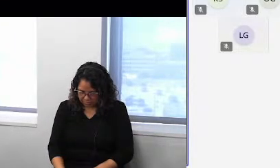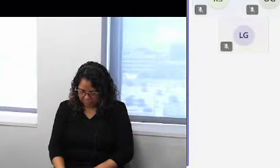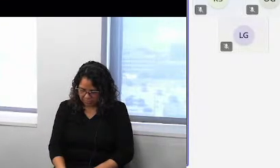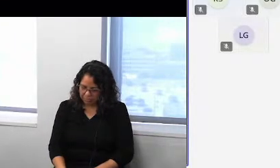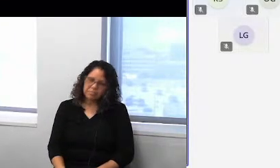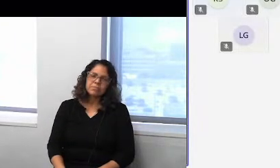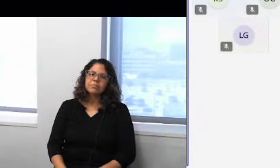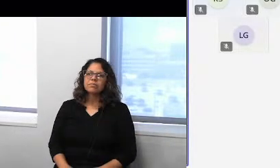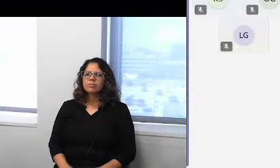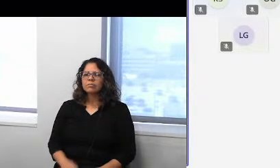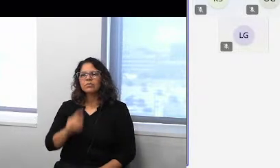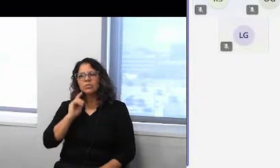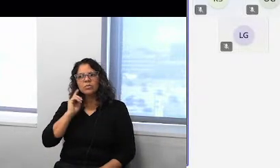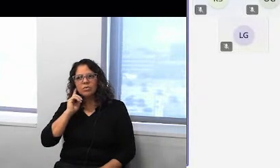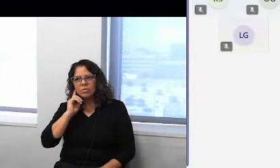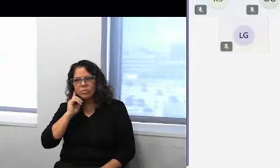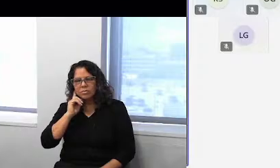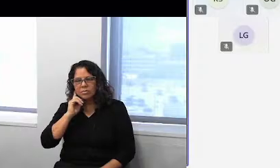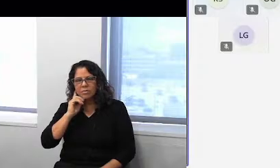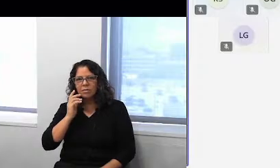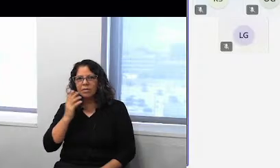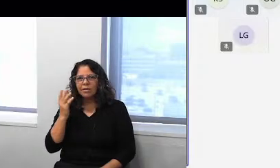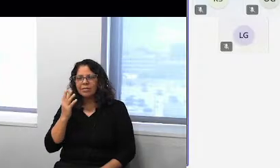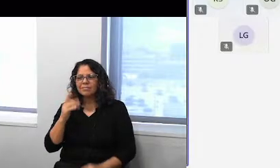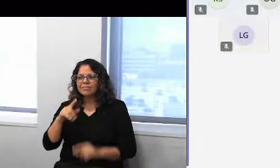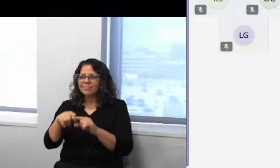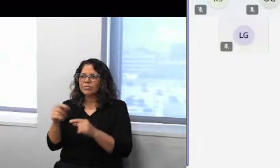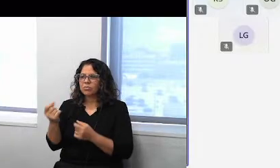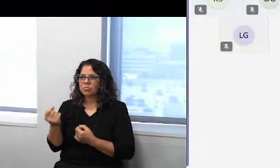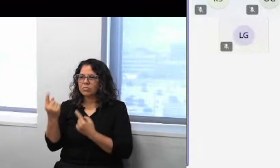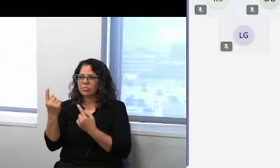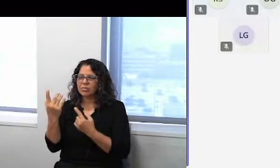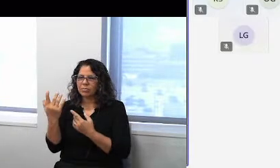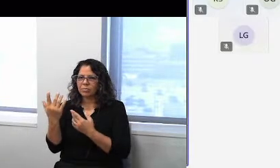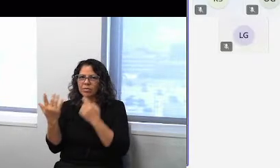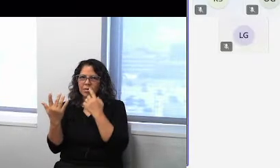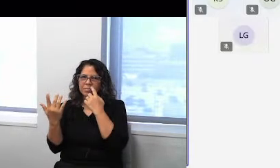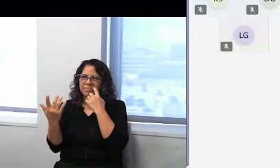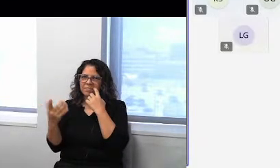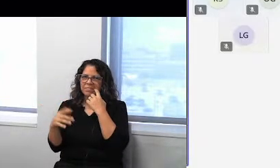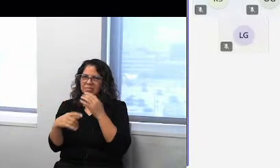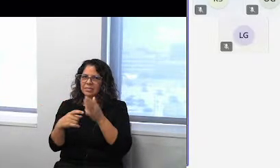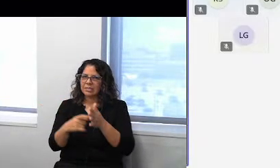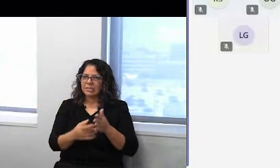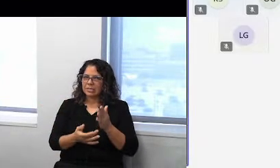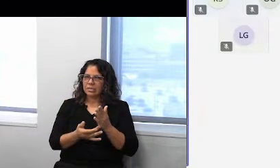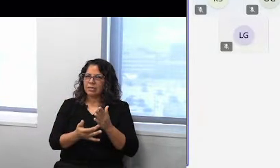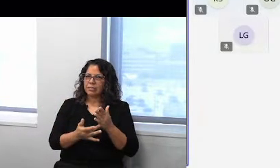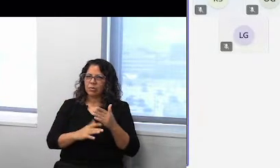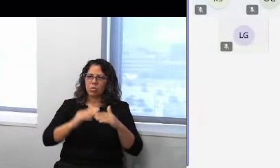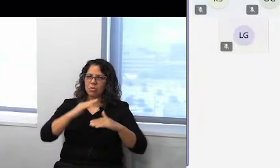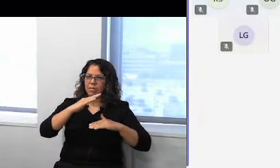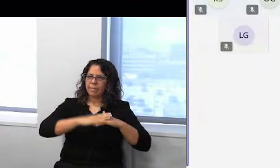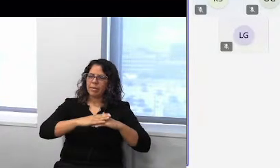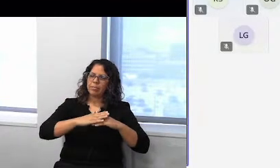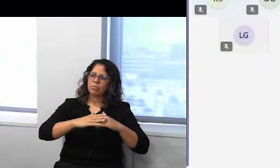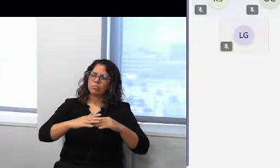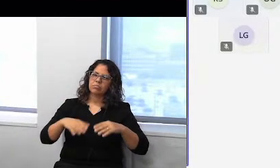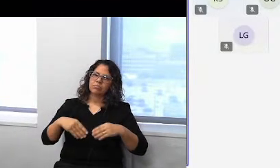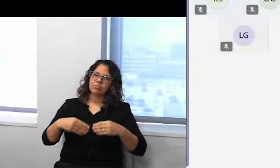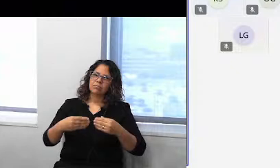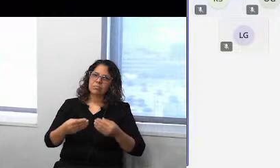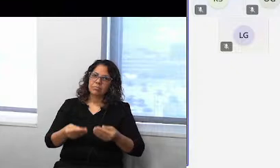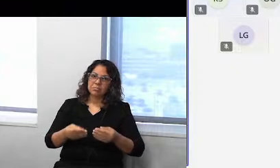your belief that the MTRs could also offer a choice of using those